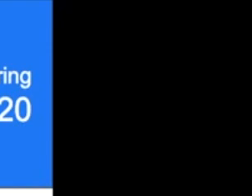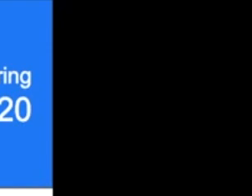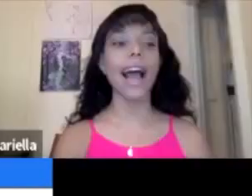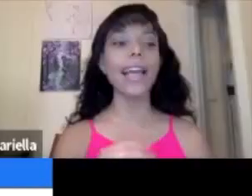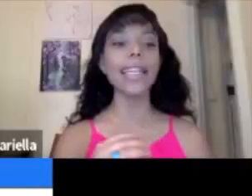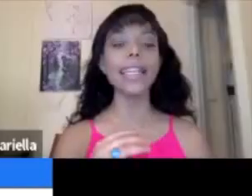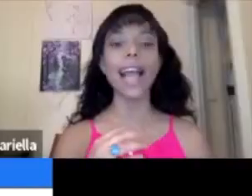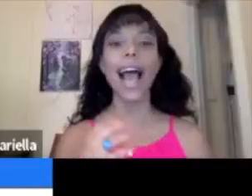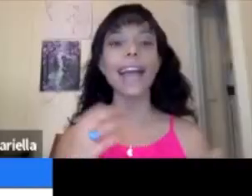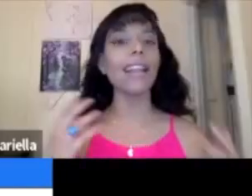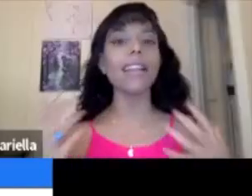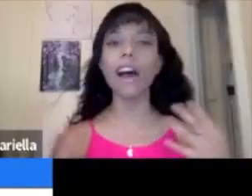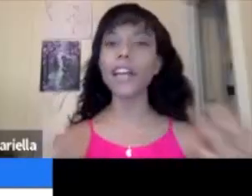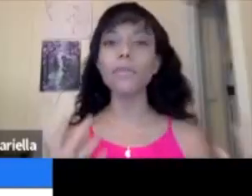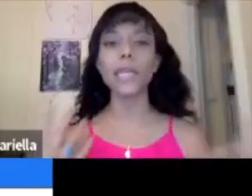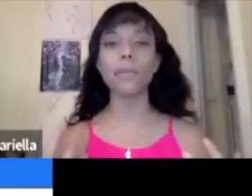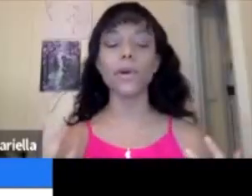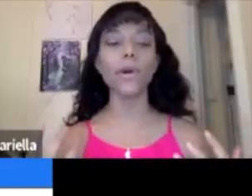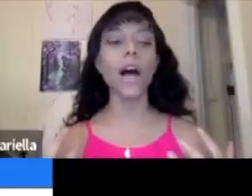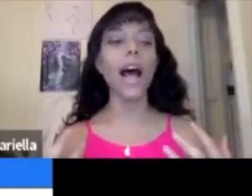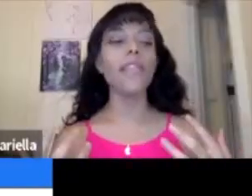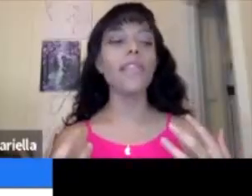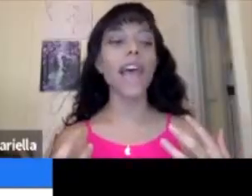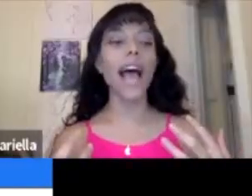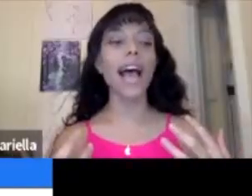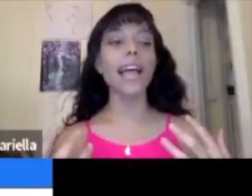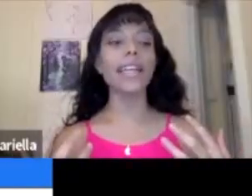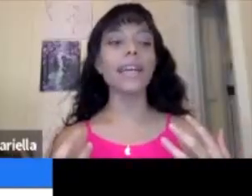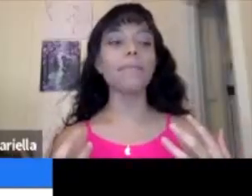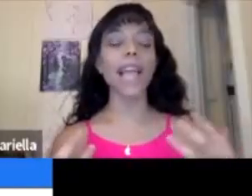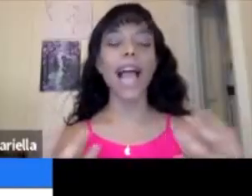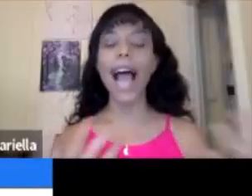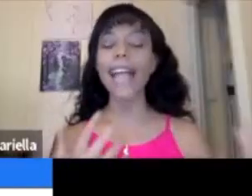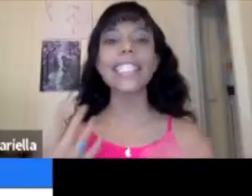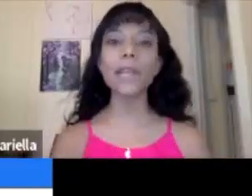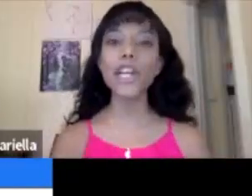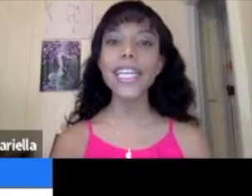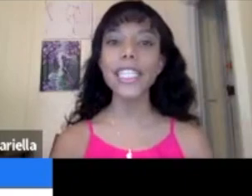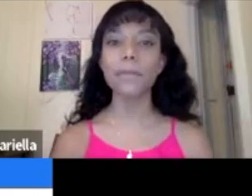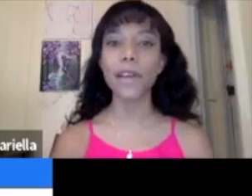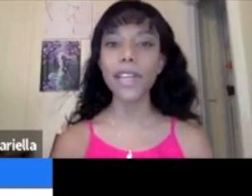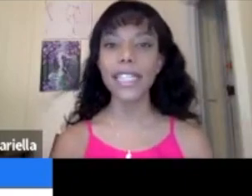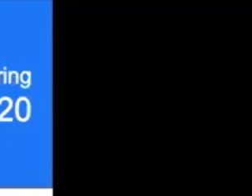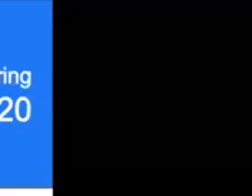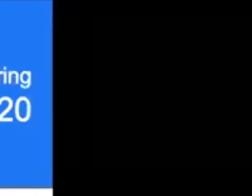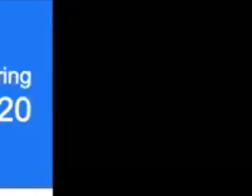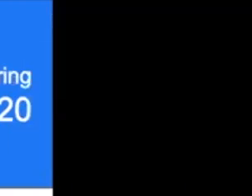was that I had a lot of people that had similar